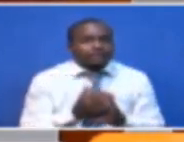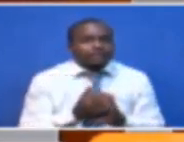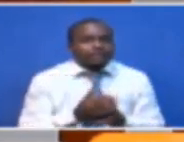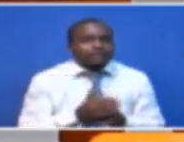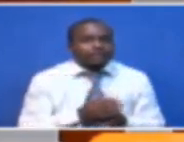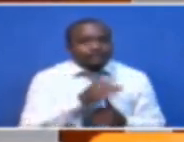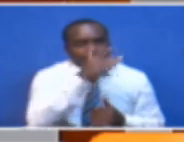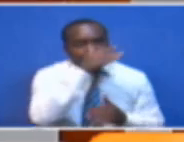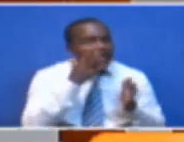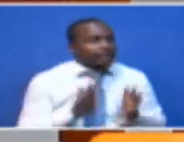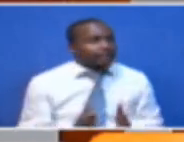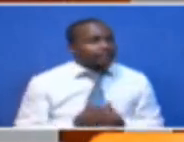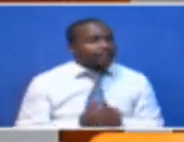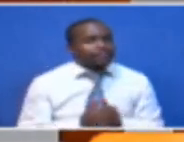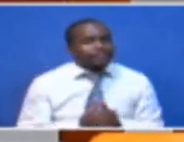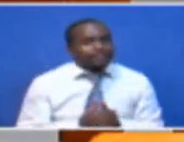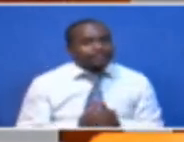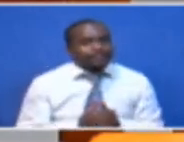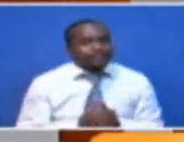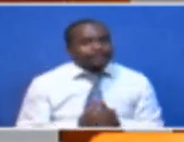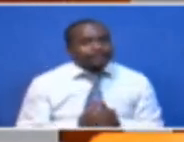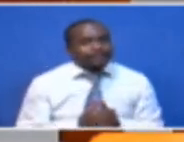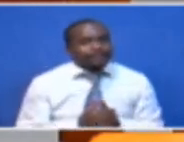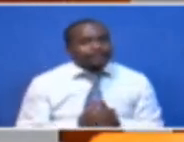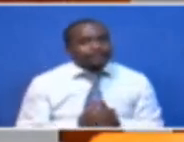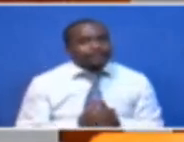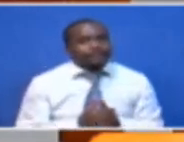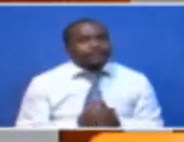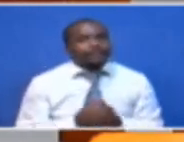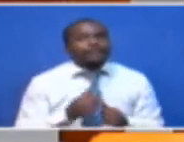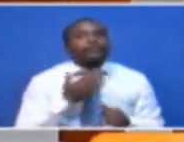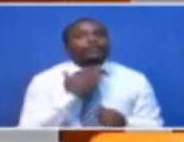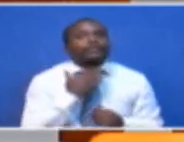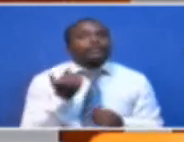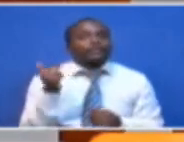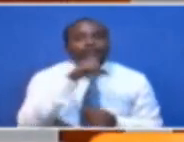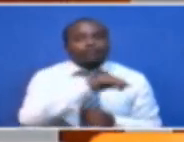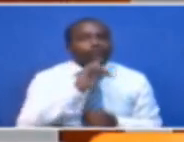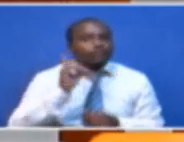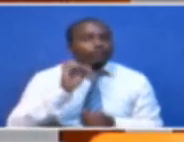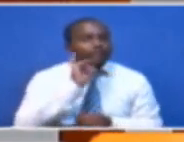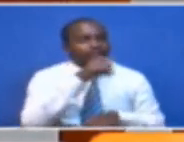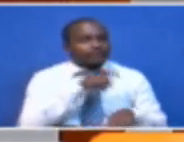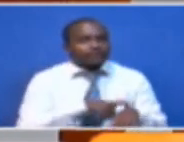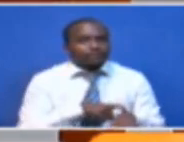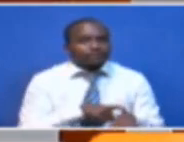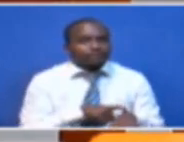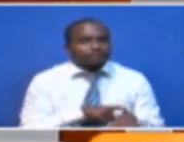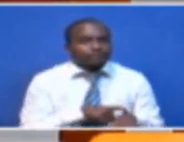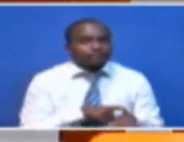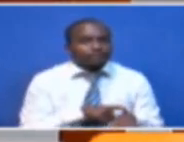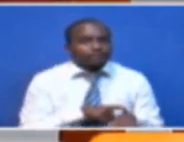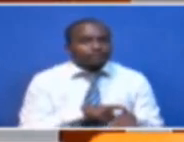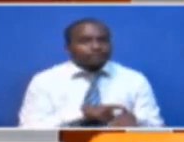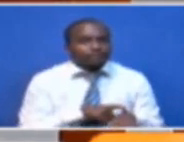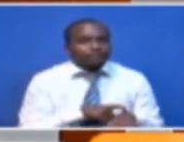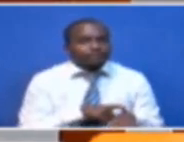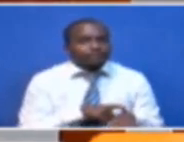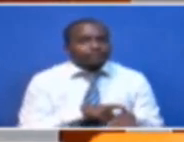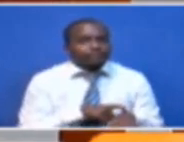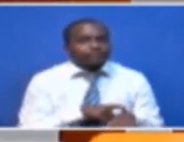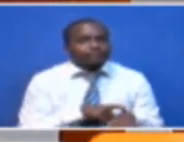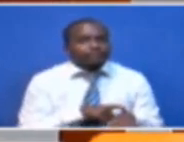is a liar. In fact, he wanted to come to Nairobi immediately. Yeah? He wanted to come to Nairobi